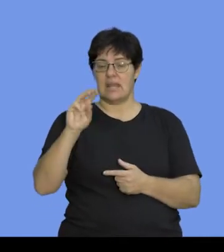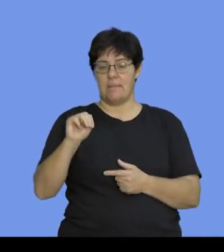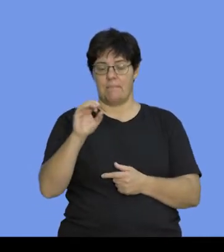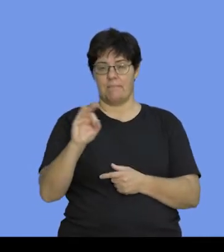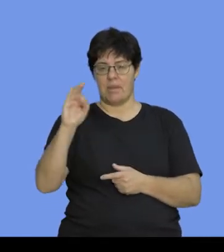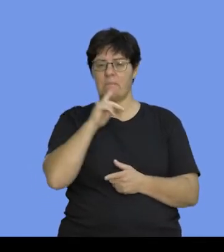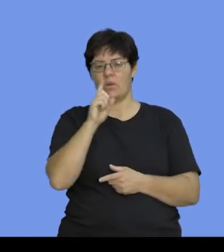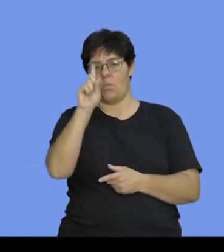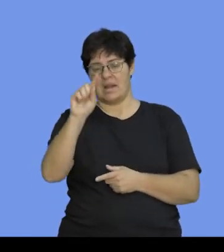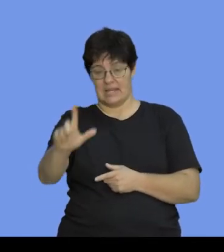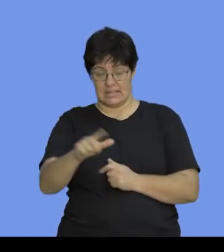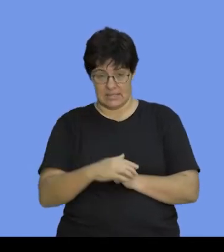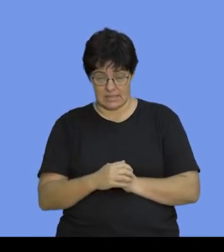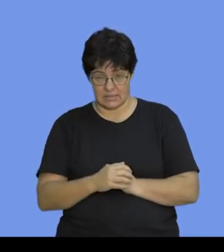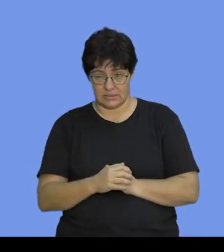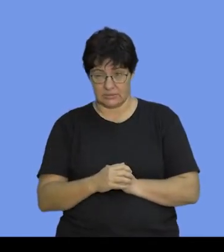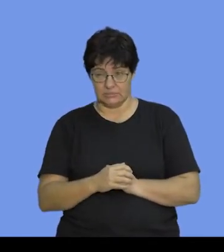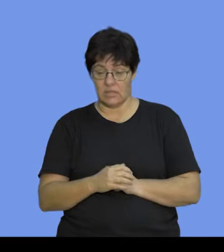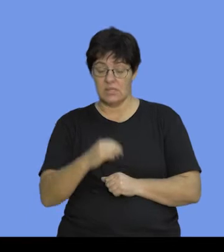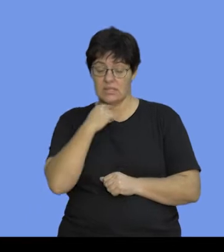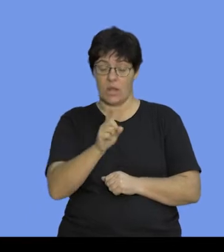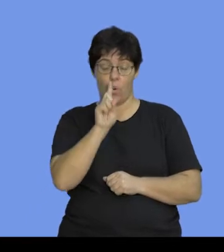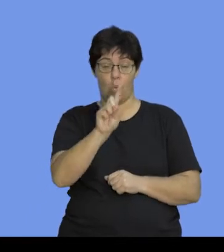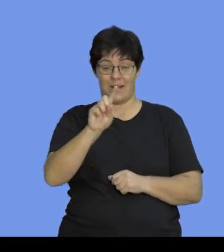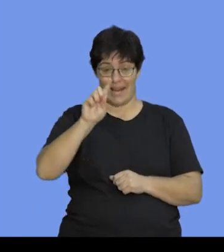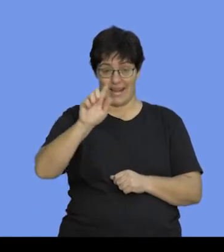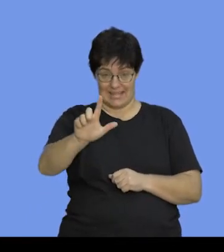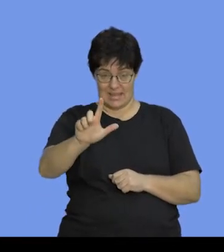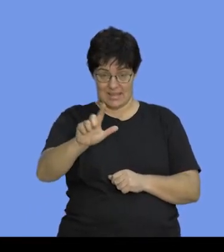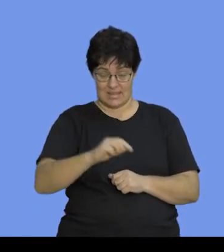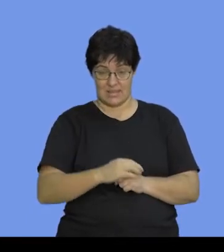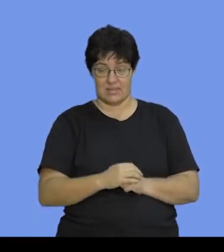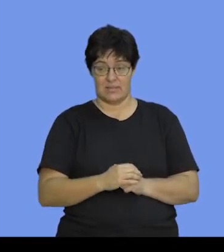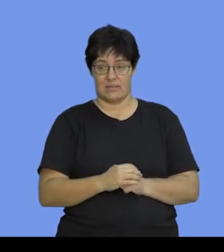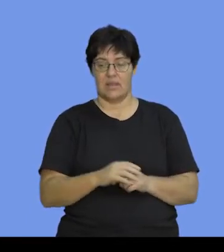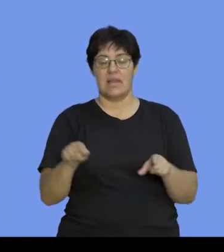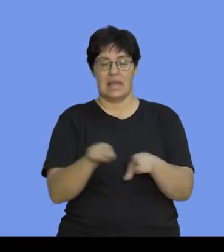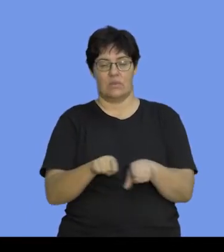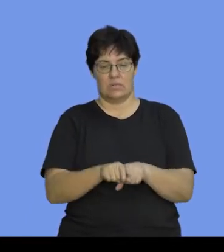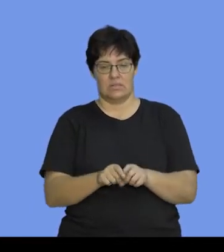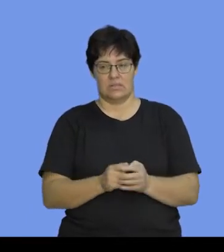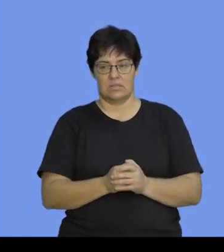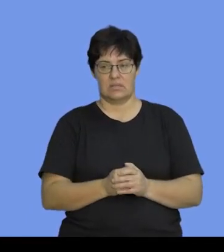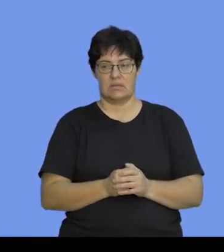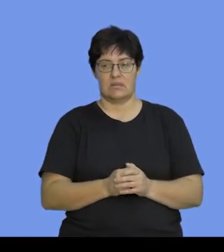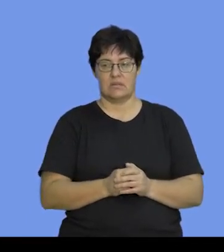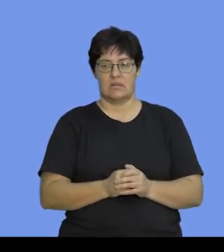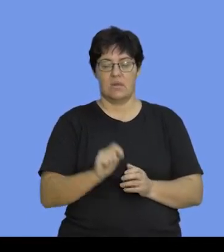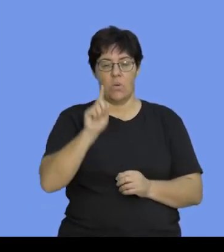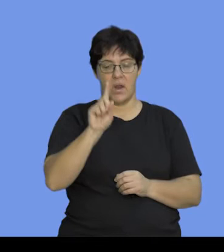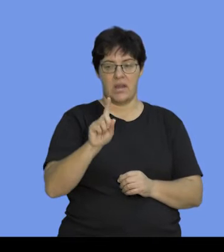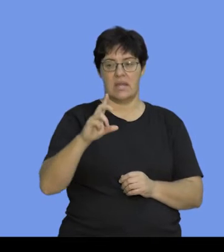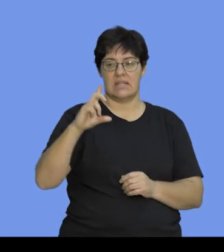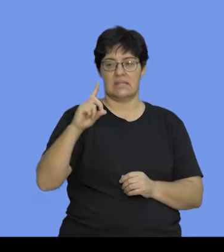to 1 liter. So we are saying that 1 liter, okay, is equals to 1